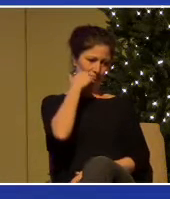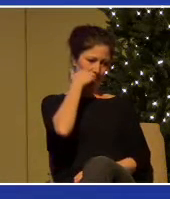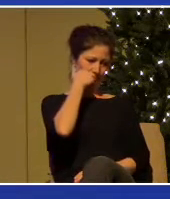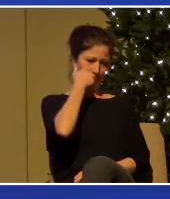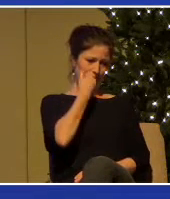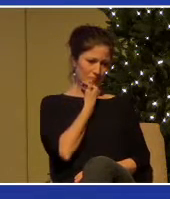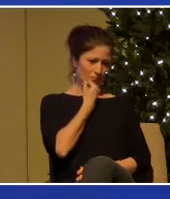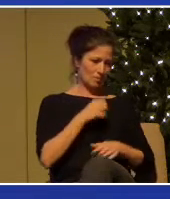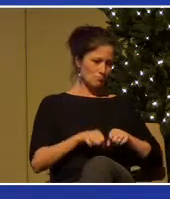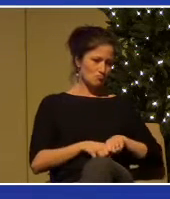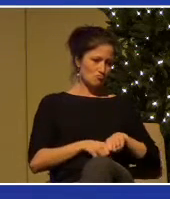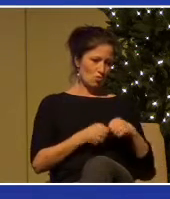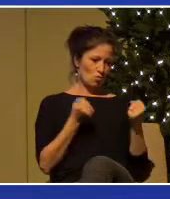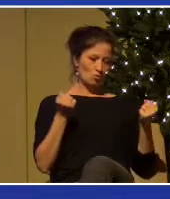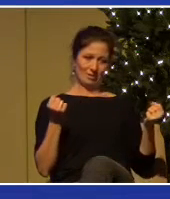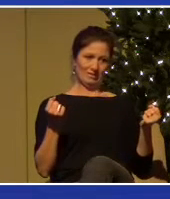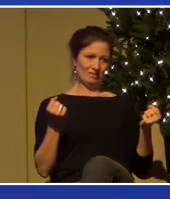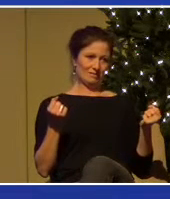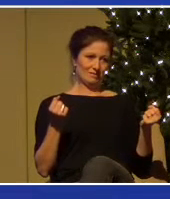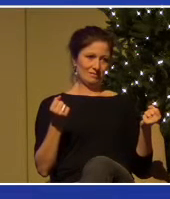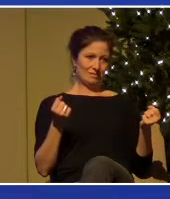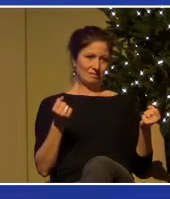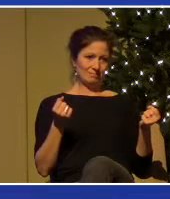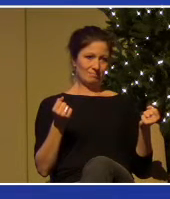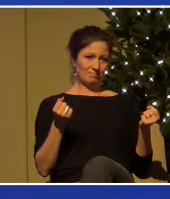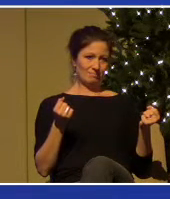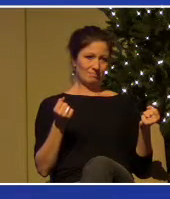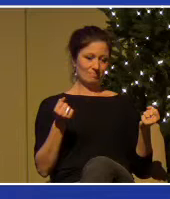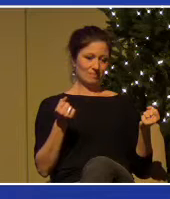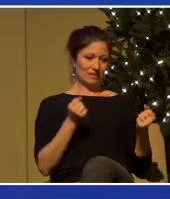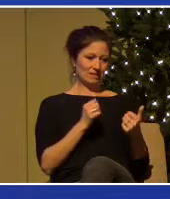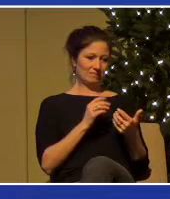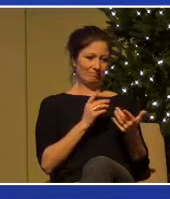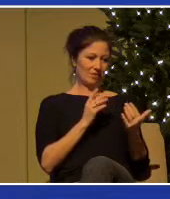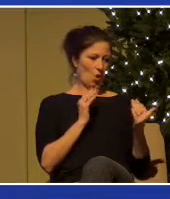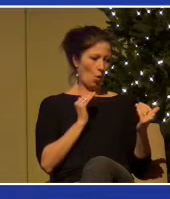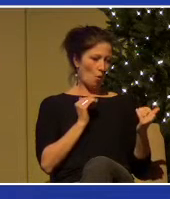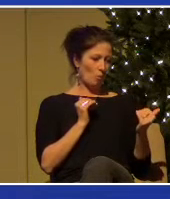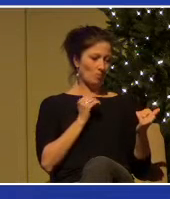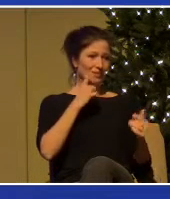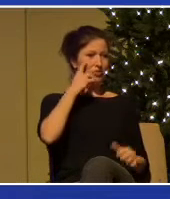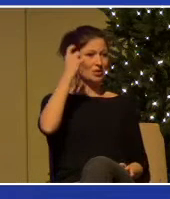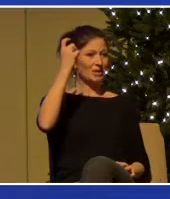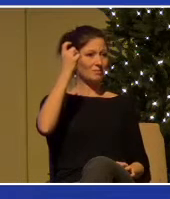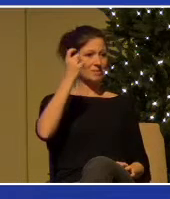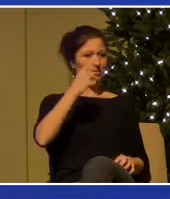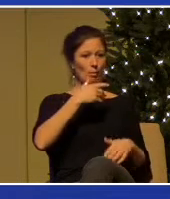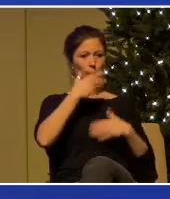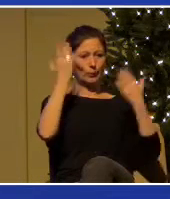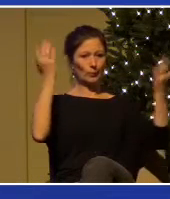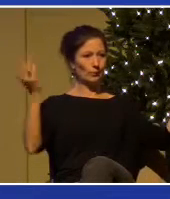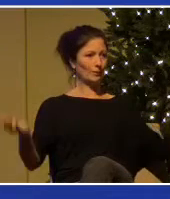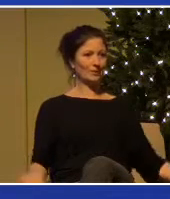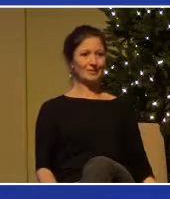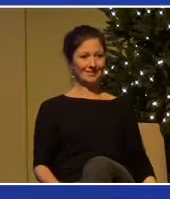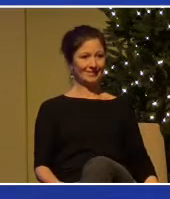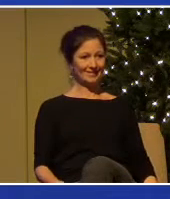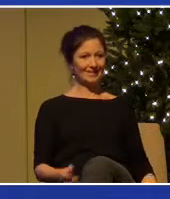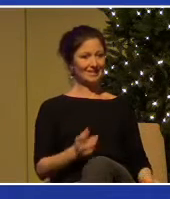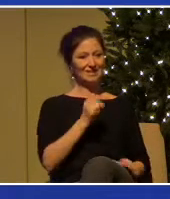broken our life is, no matter how shattered our hopes and dreams, no matter how dirty or